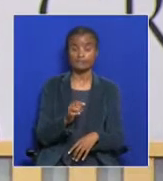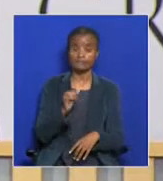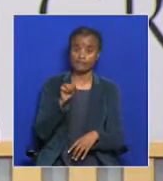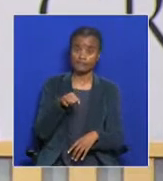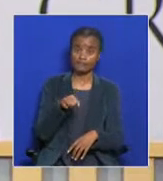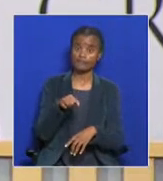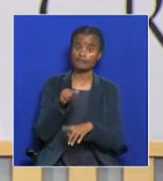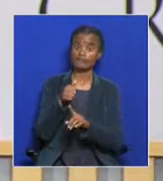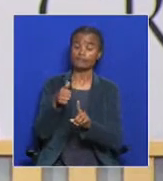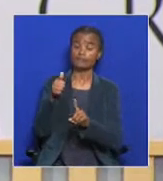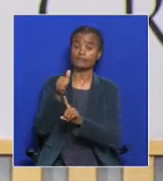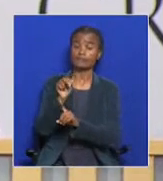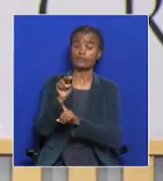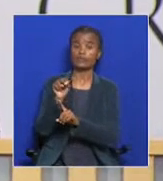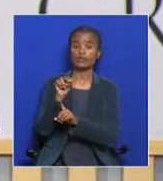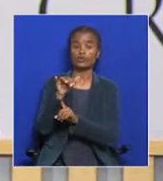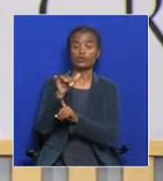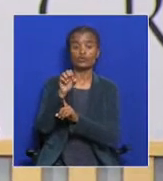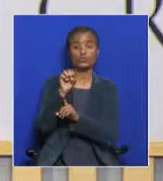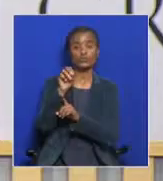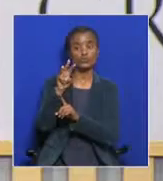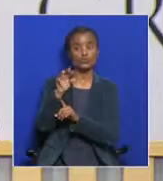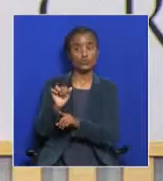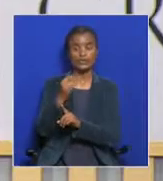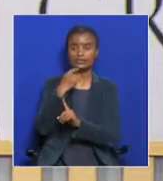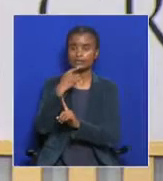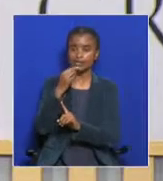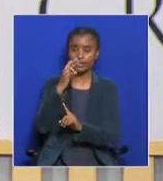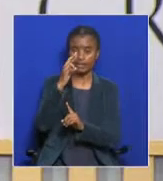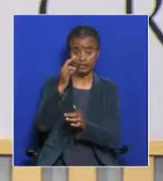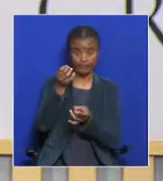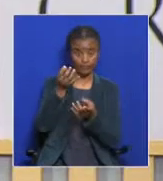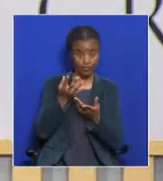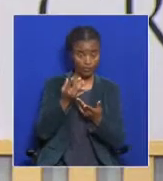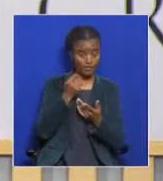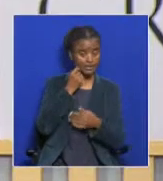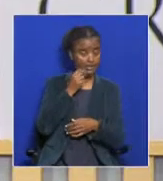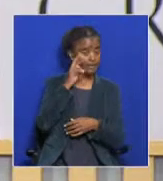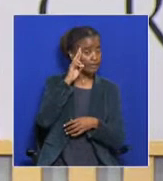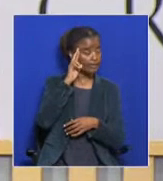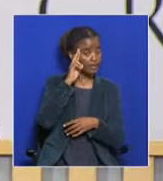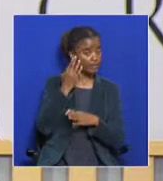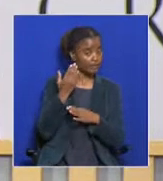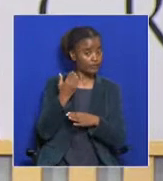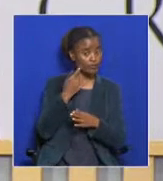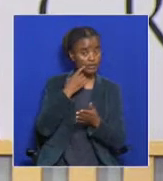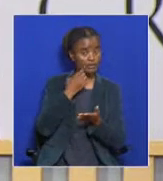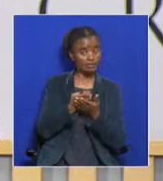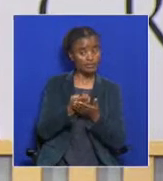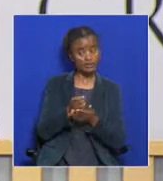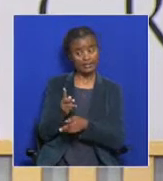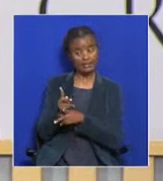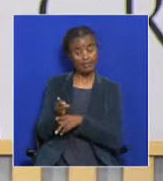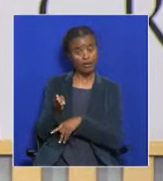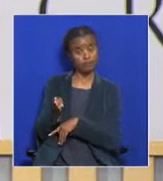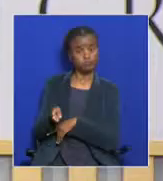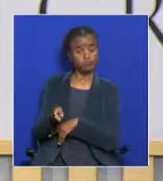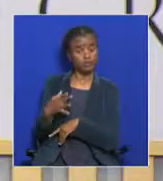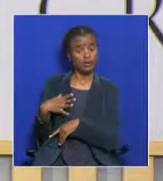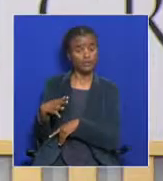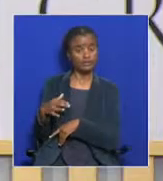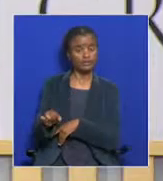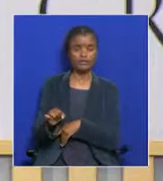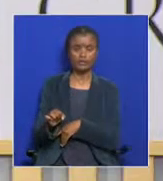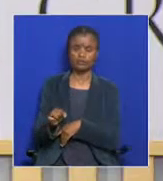kept exhibits from Port Shepstone there? And for me, that was good enough. The fact that it had been